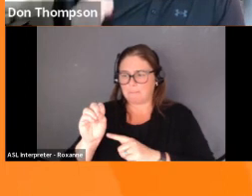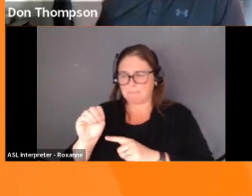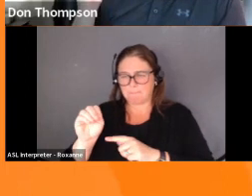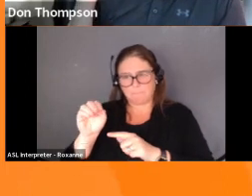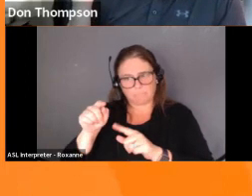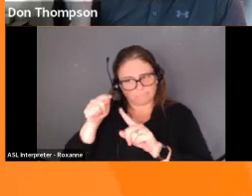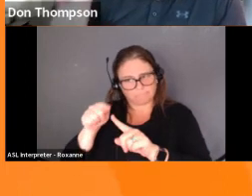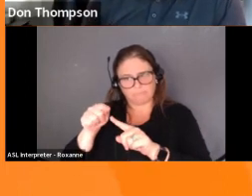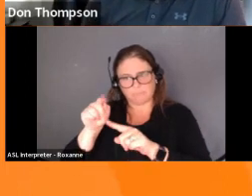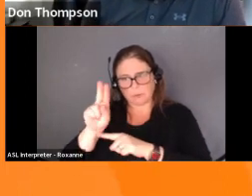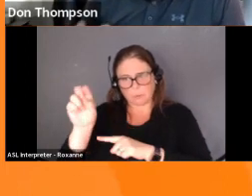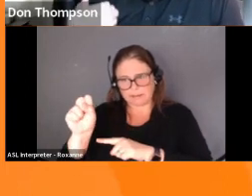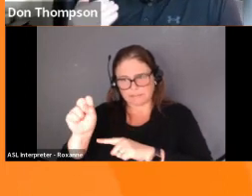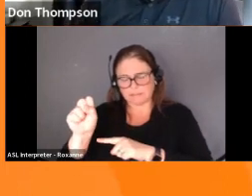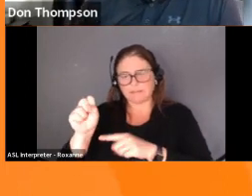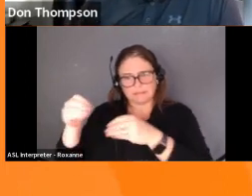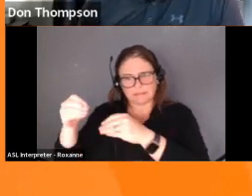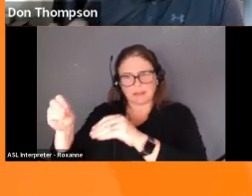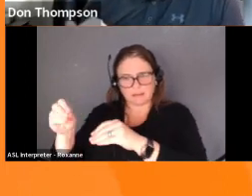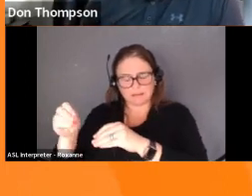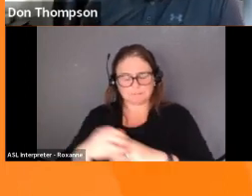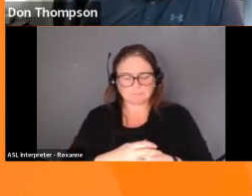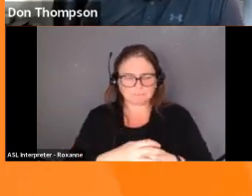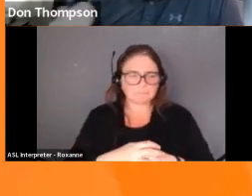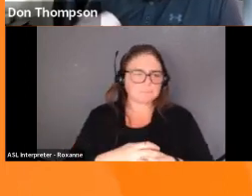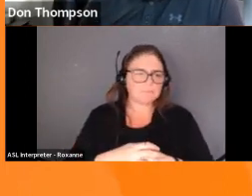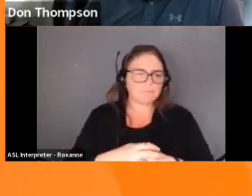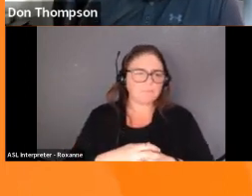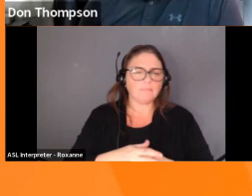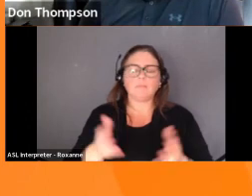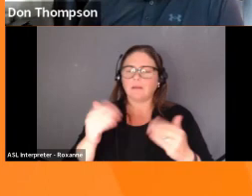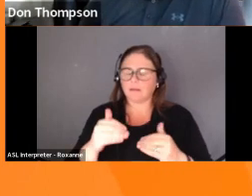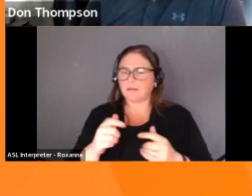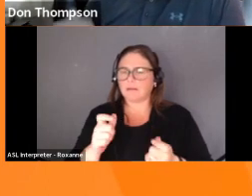lastly, my profitability has a lot to do with reconfiguration and stickering.